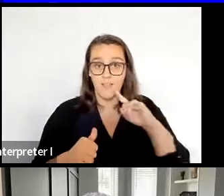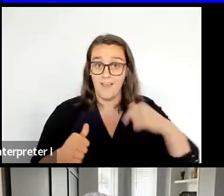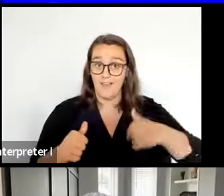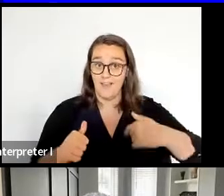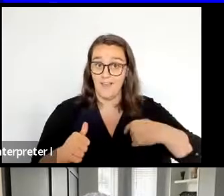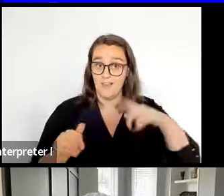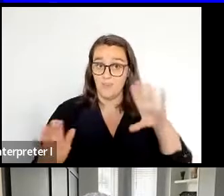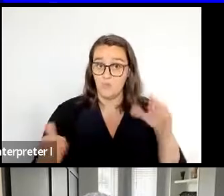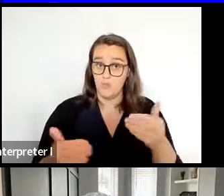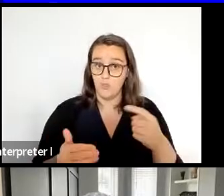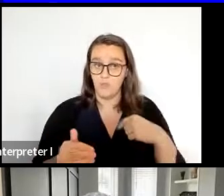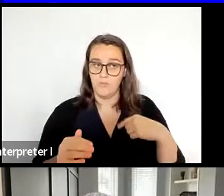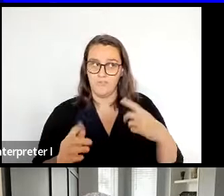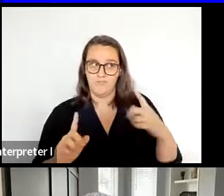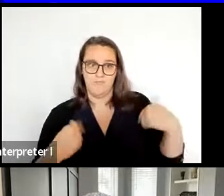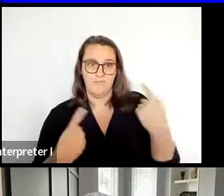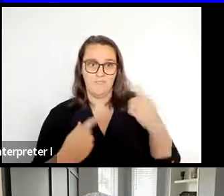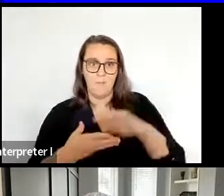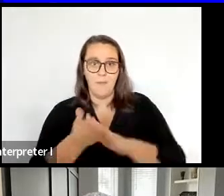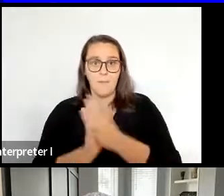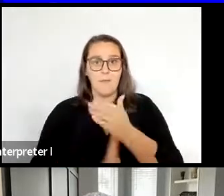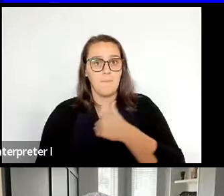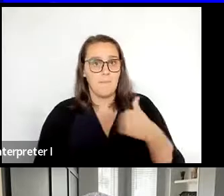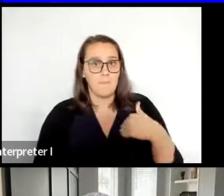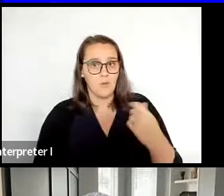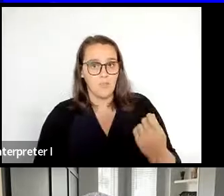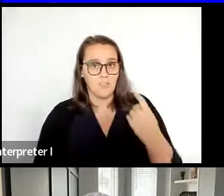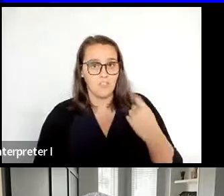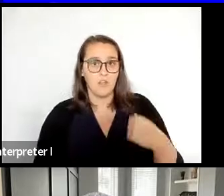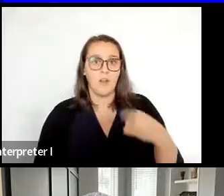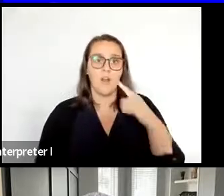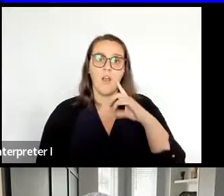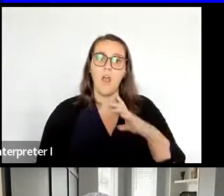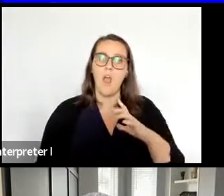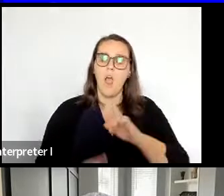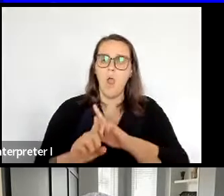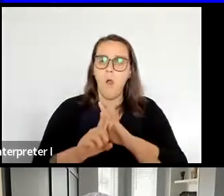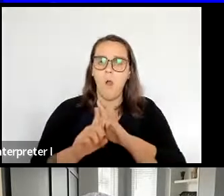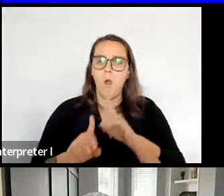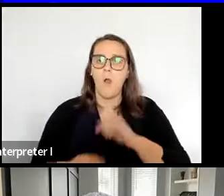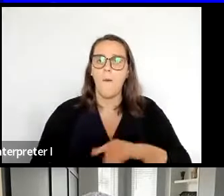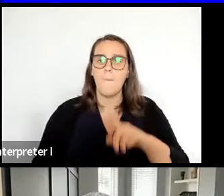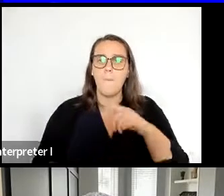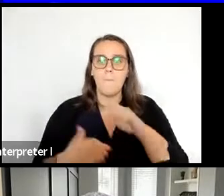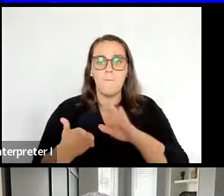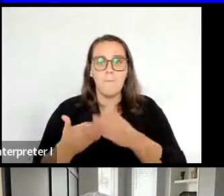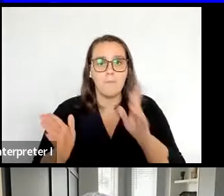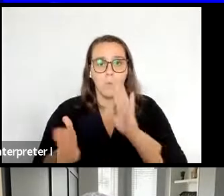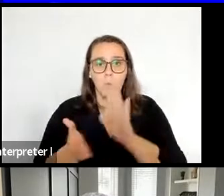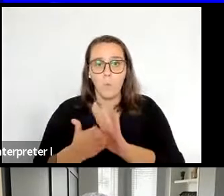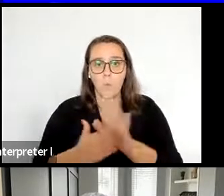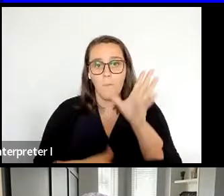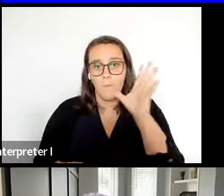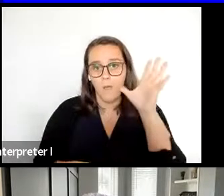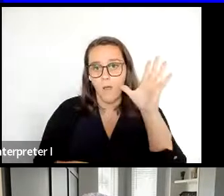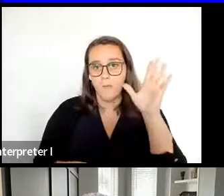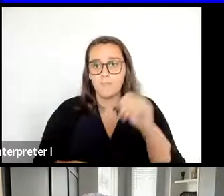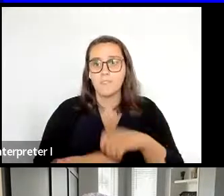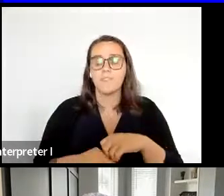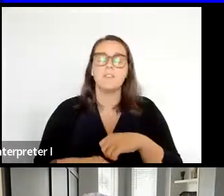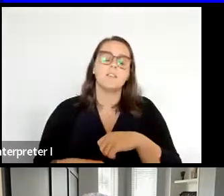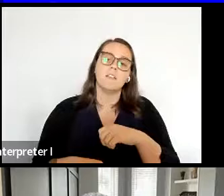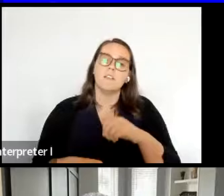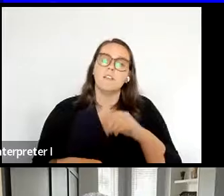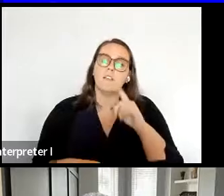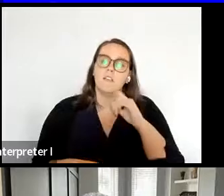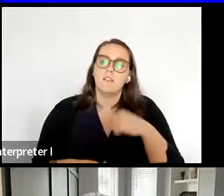I work closely with the group Digital Equity in DC, an all-volunteer group of public school moms, to draft the original version, and believe the bill and